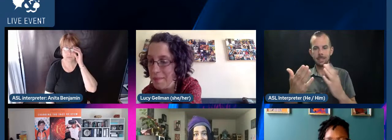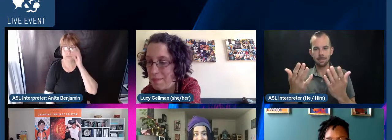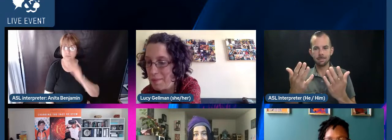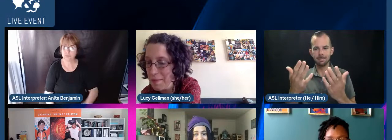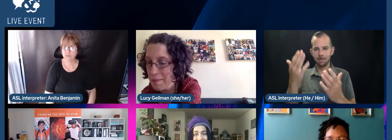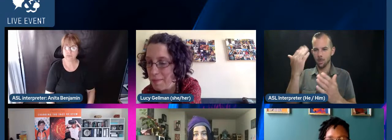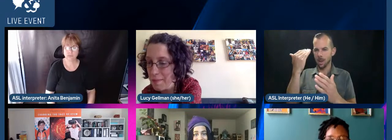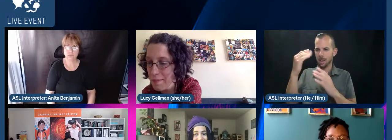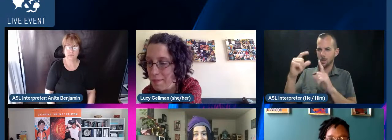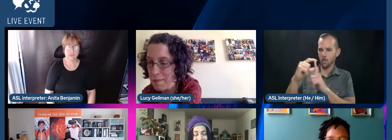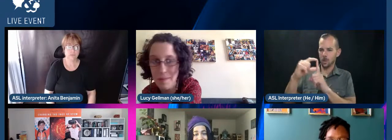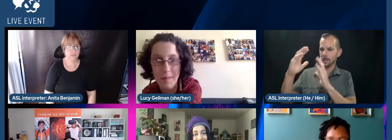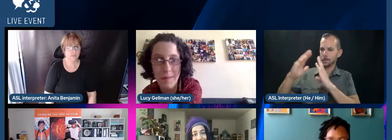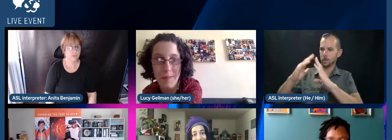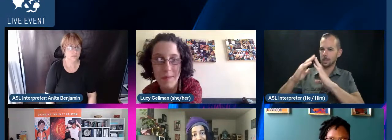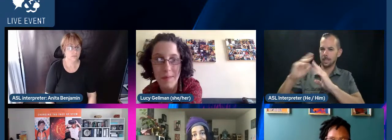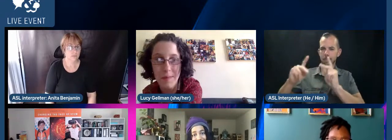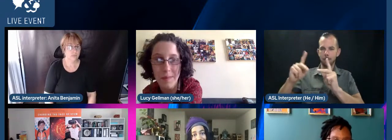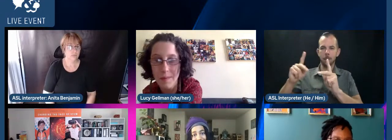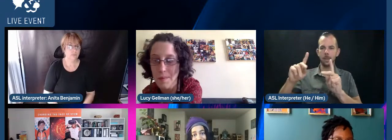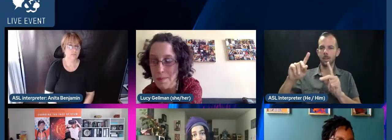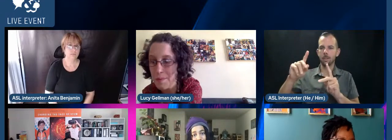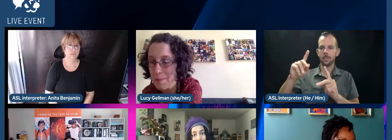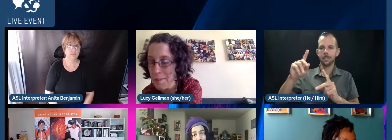like, I think that there's almost this thing